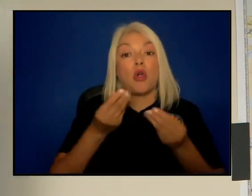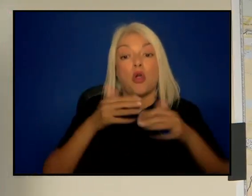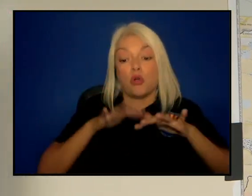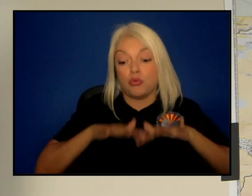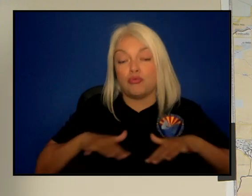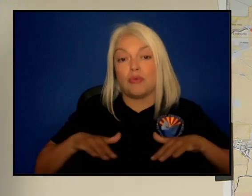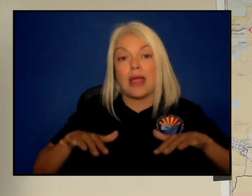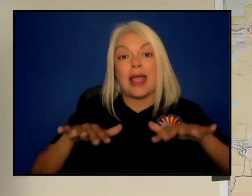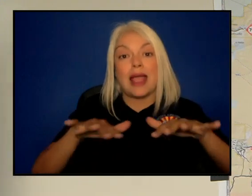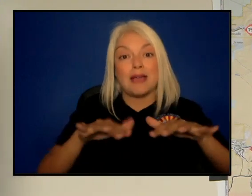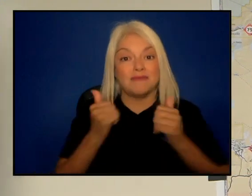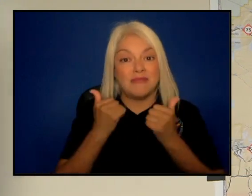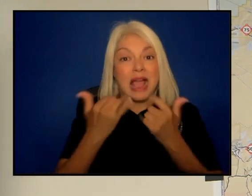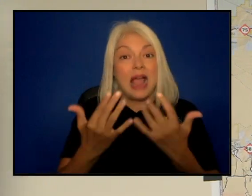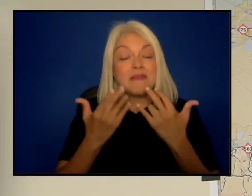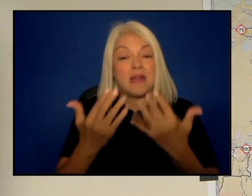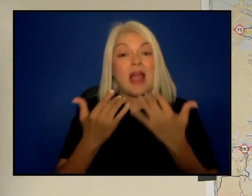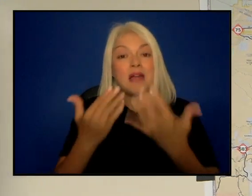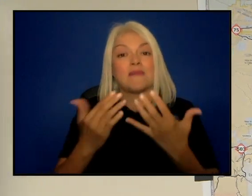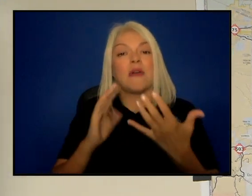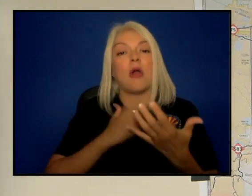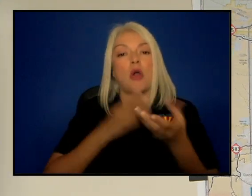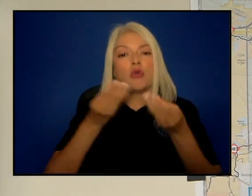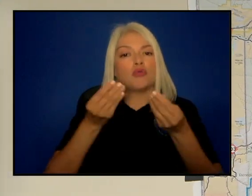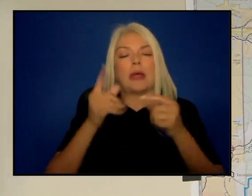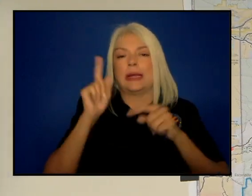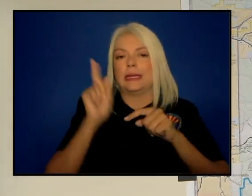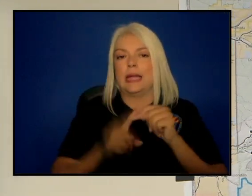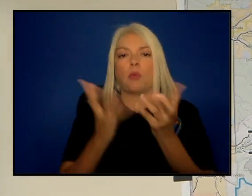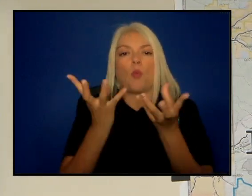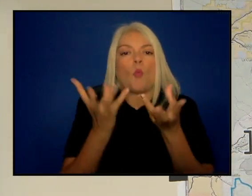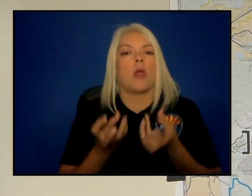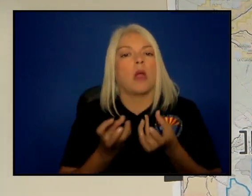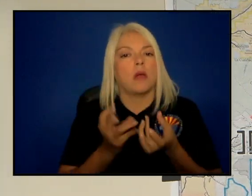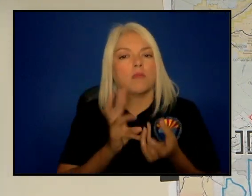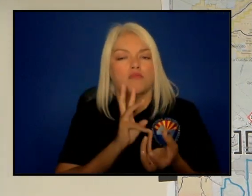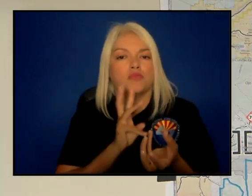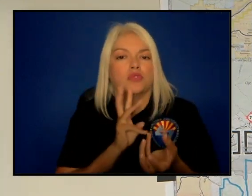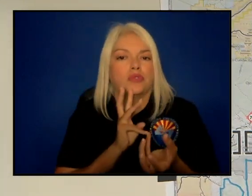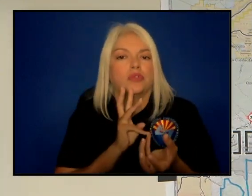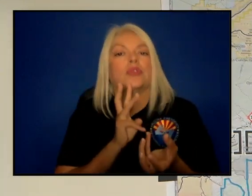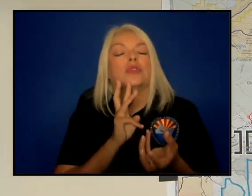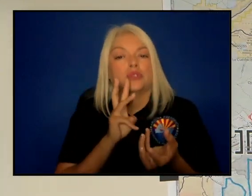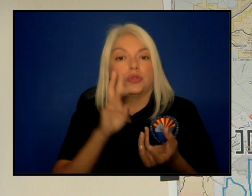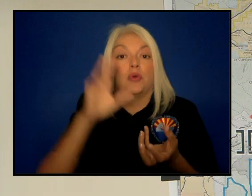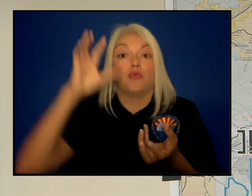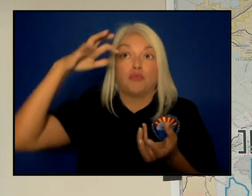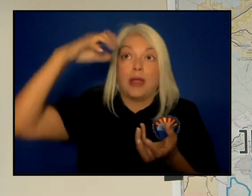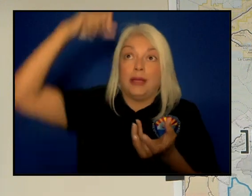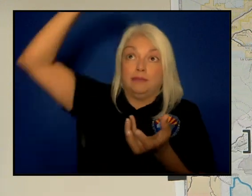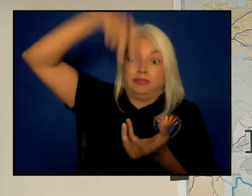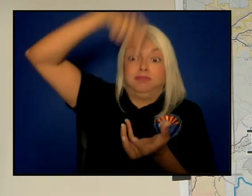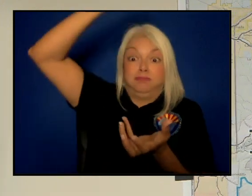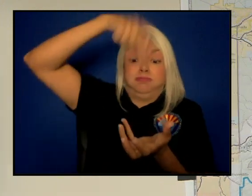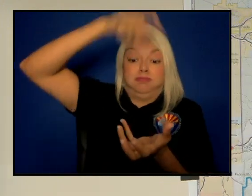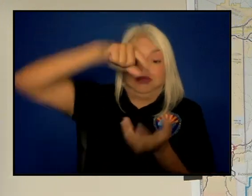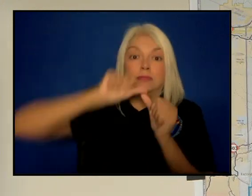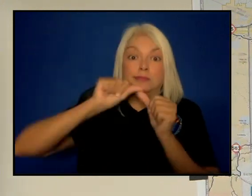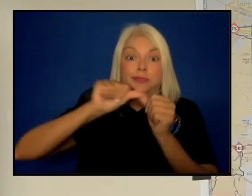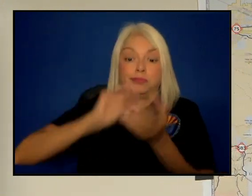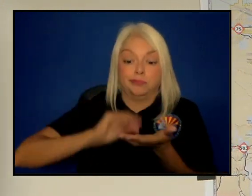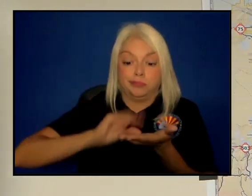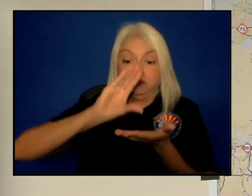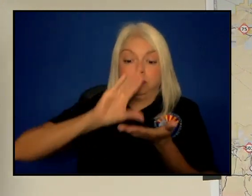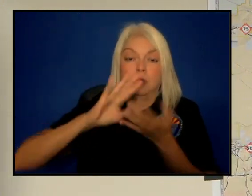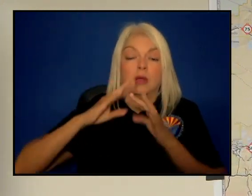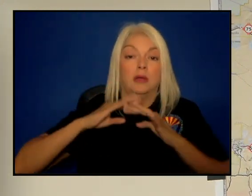break. And these cells keep hitting all these same areas over and over and over. So we could be looking at, less than a half